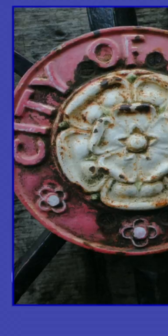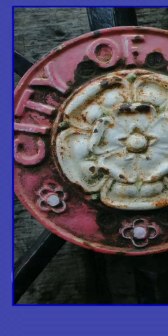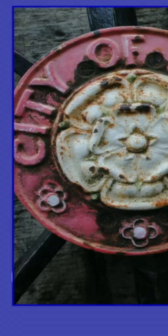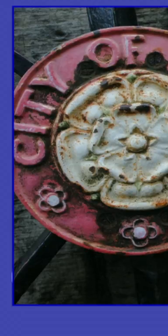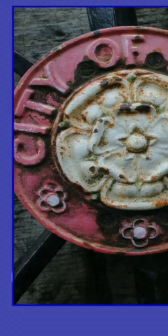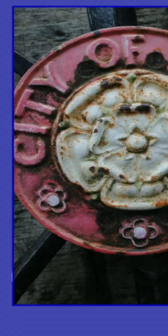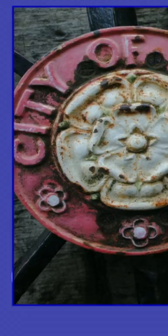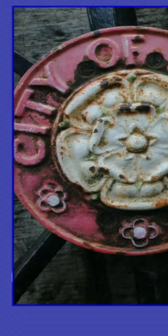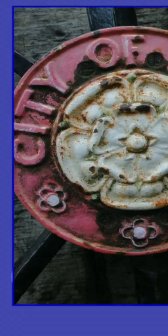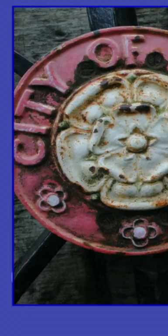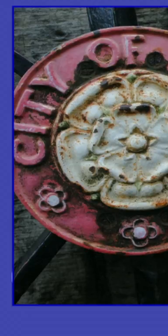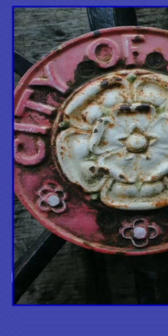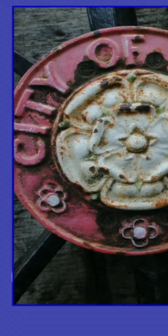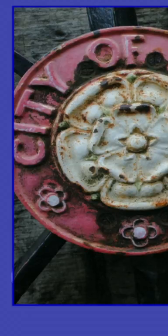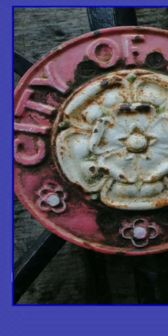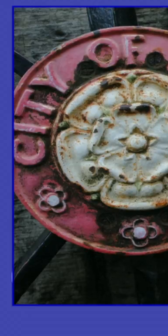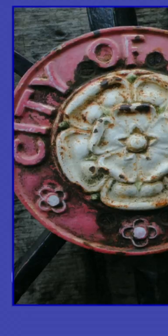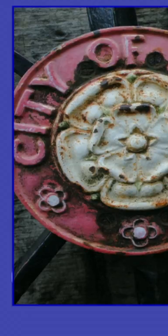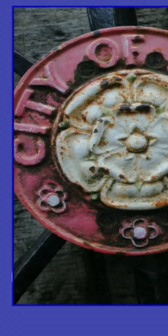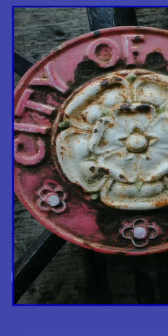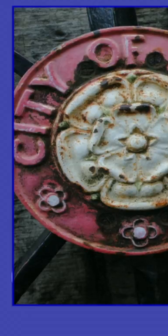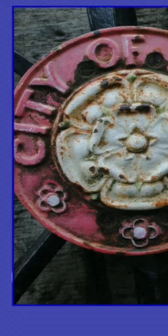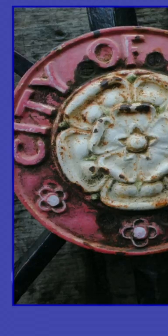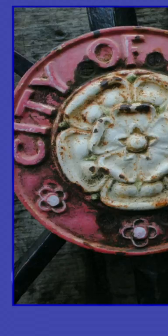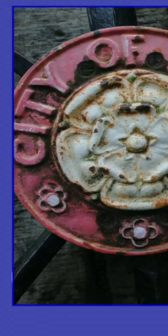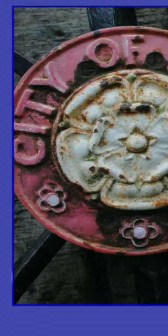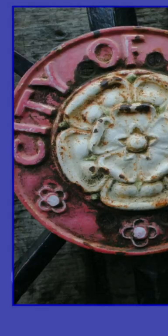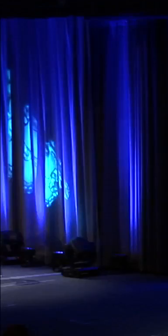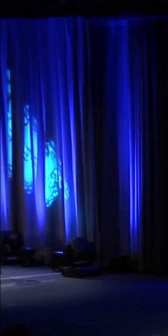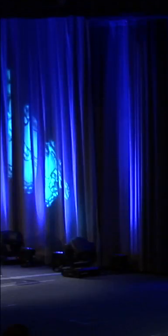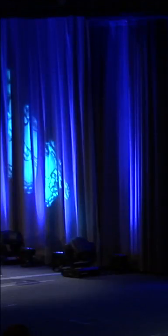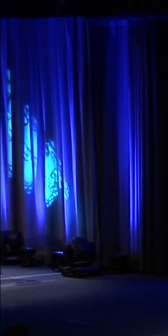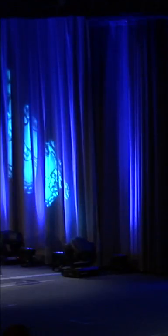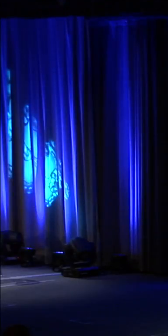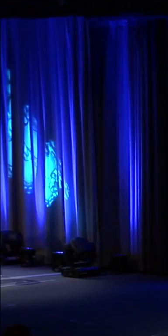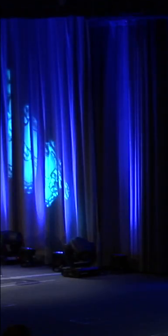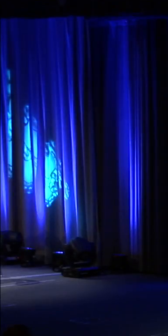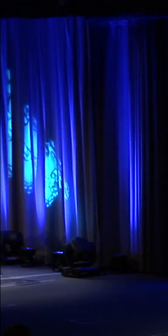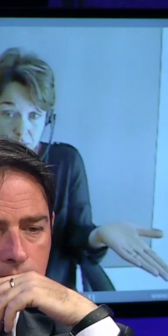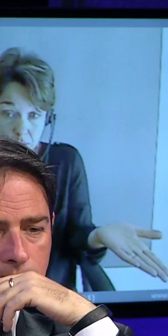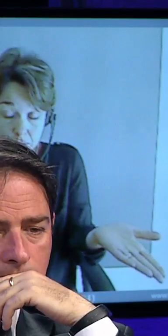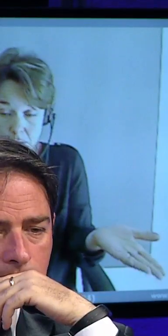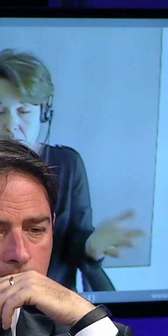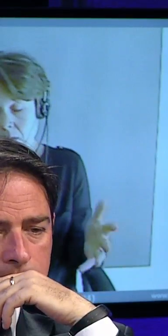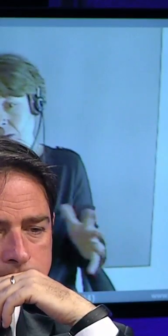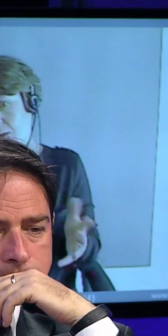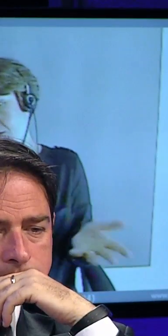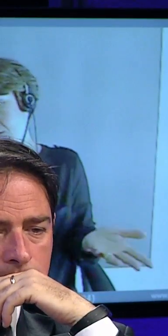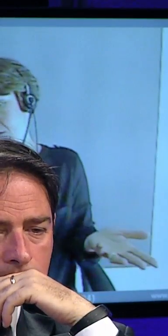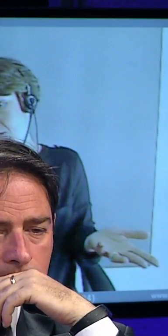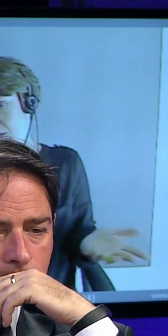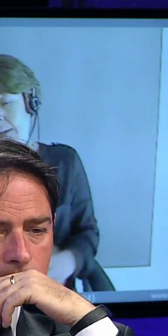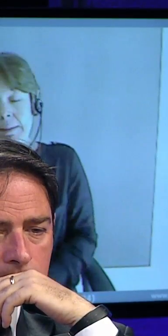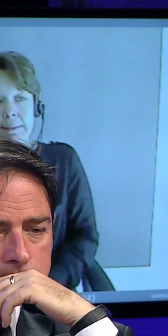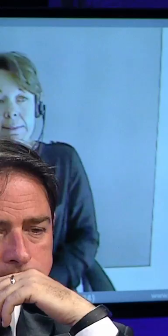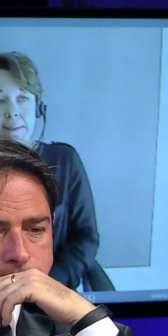impairments. And what was really interesting about this is these projects tended to be focused around particular small areas